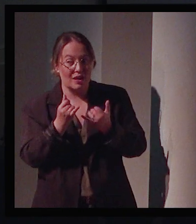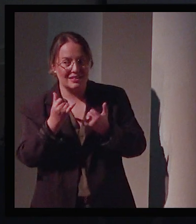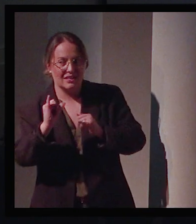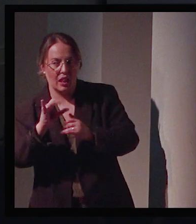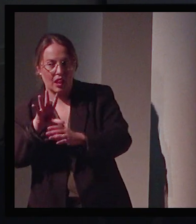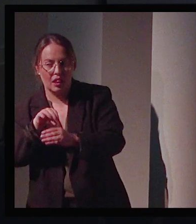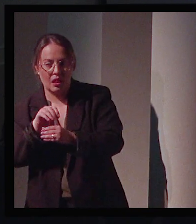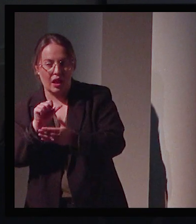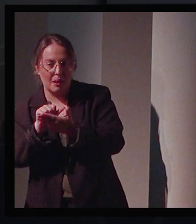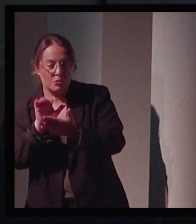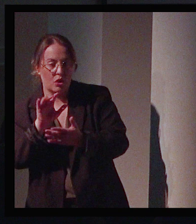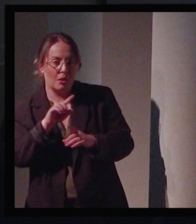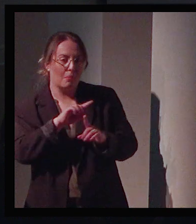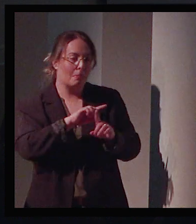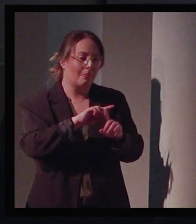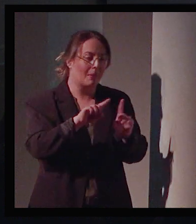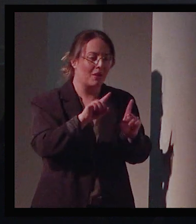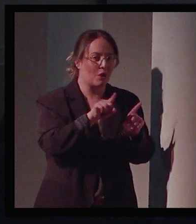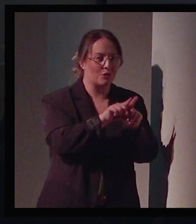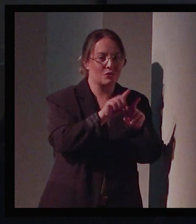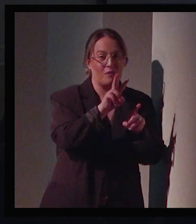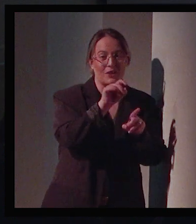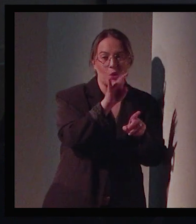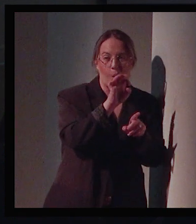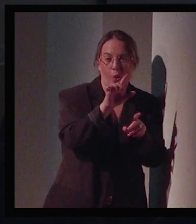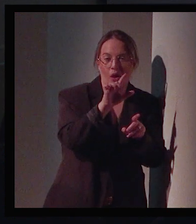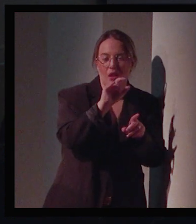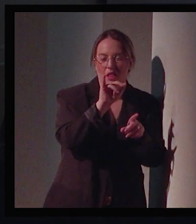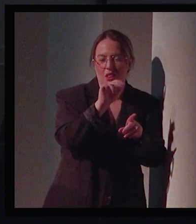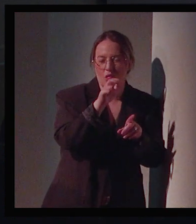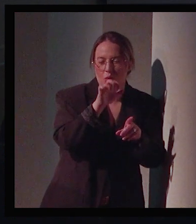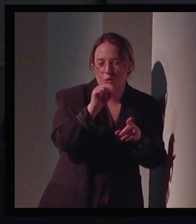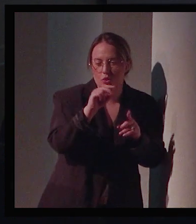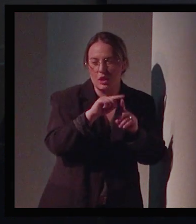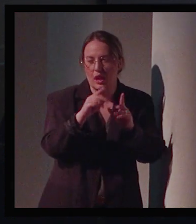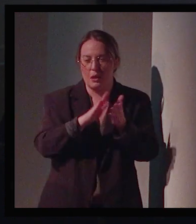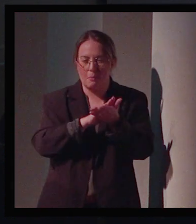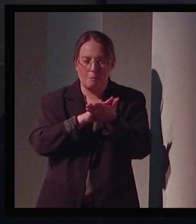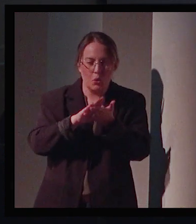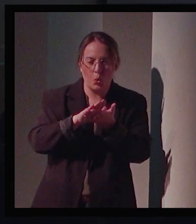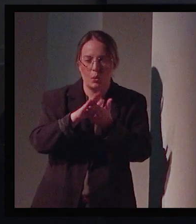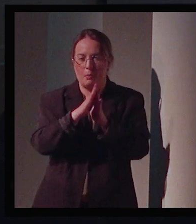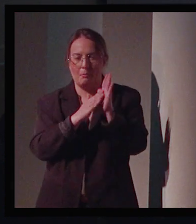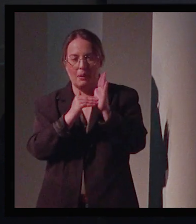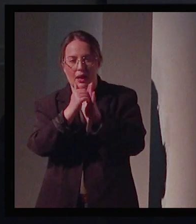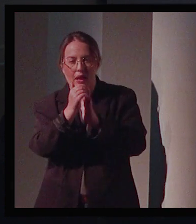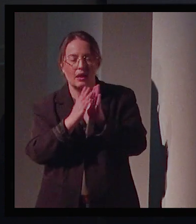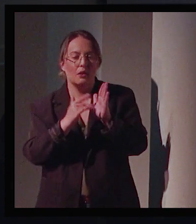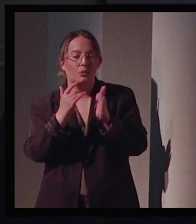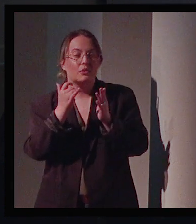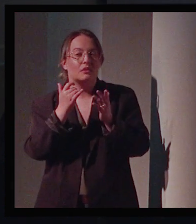at the border between pictorial illusion and the kind of pure painting that would soon